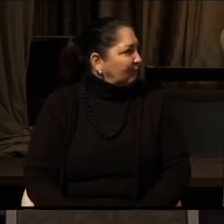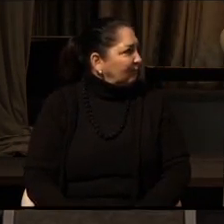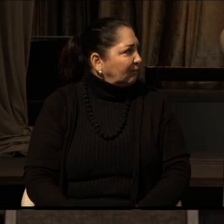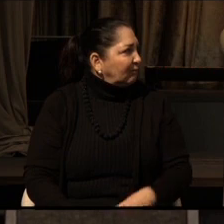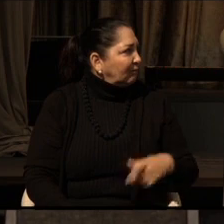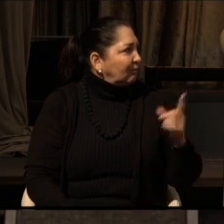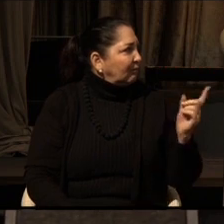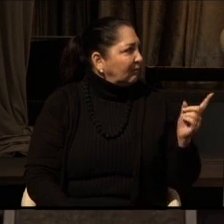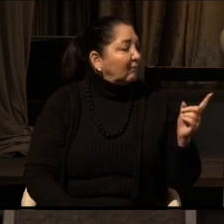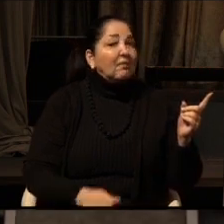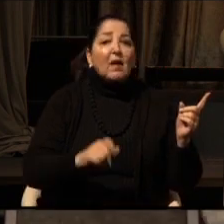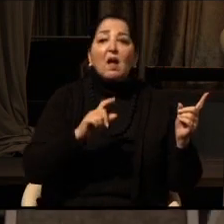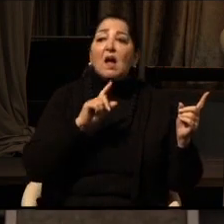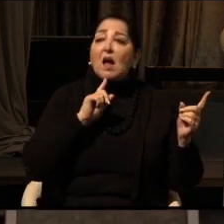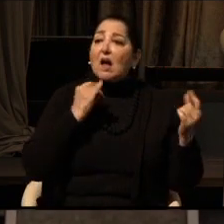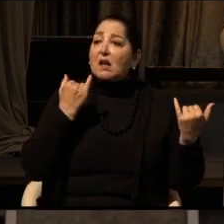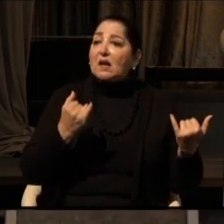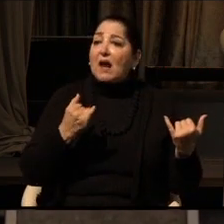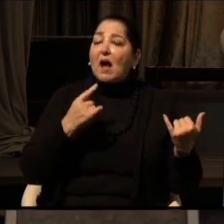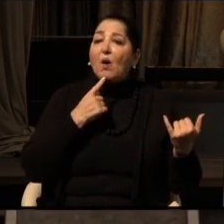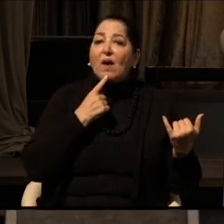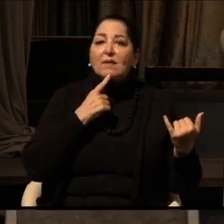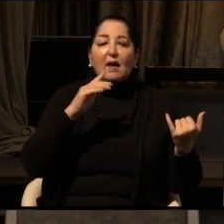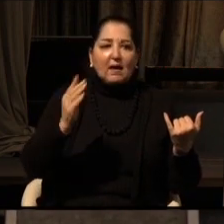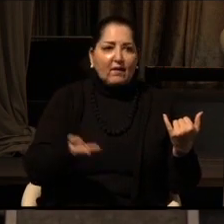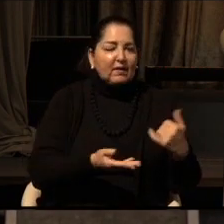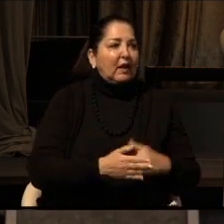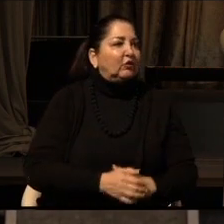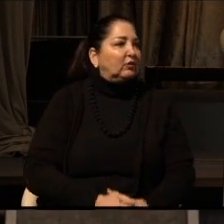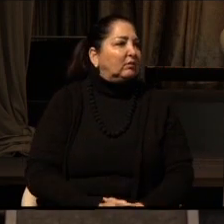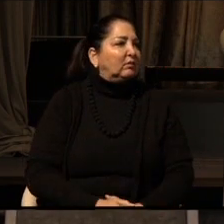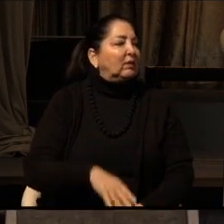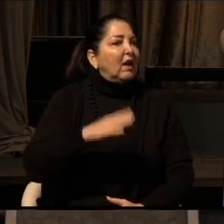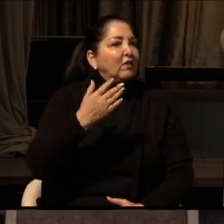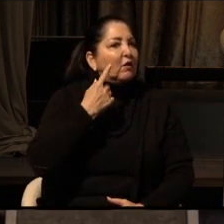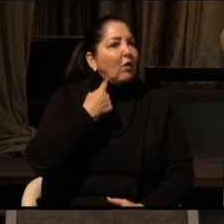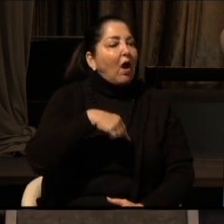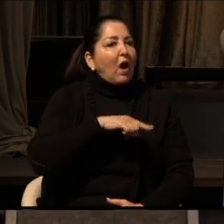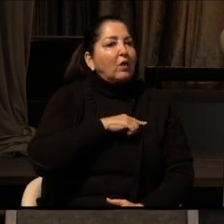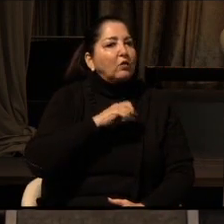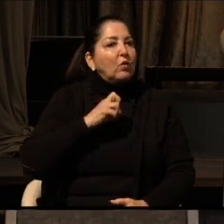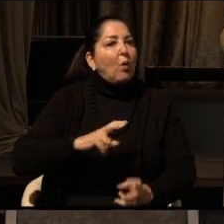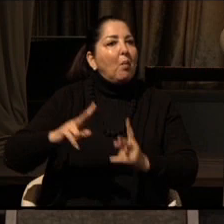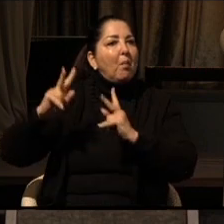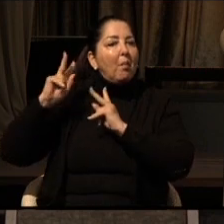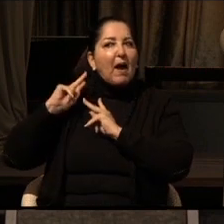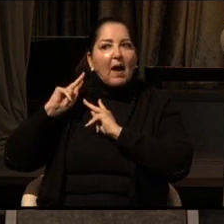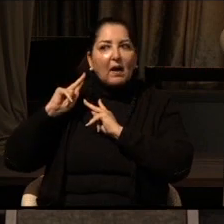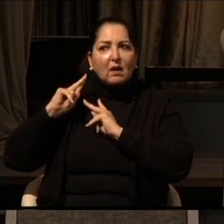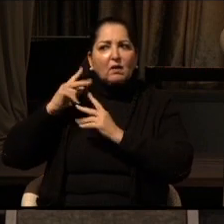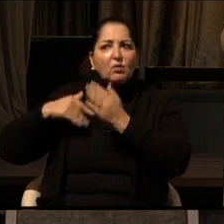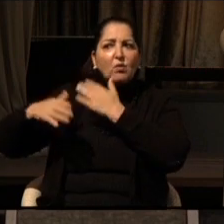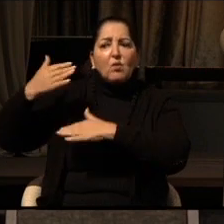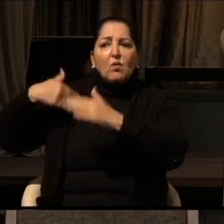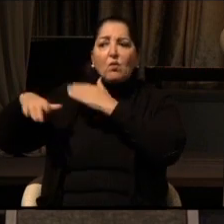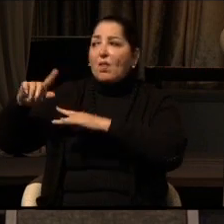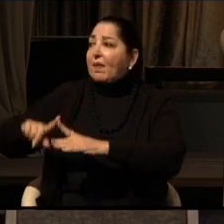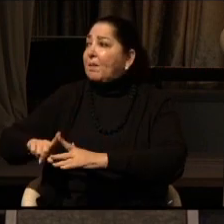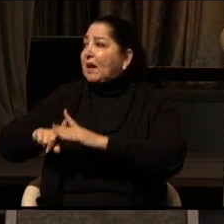So this is an invitation. This is an invitation for us to go back to the beginning, where we